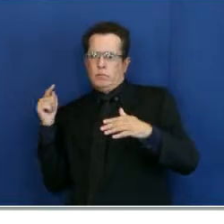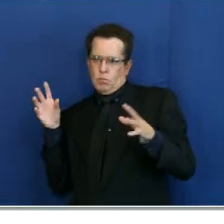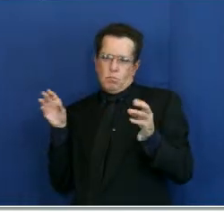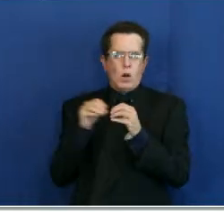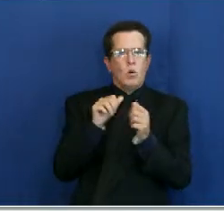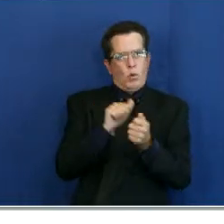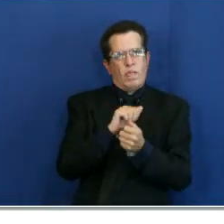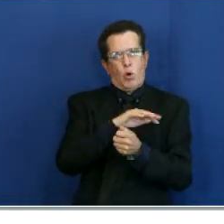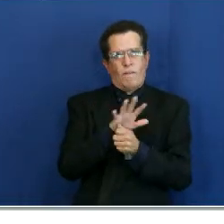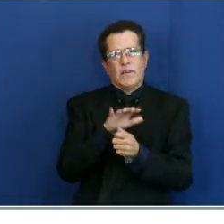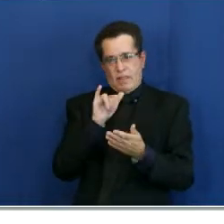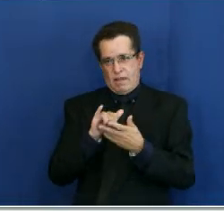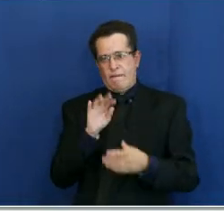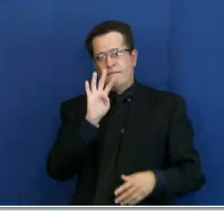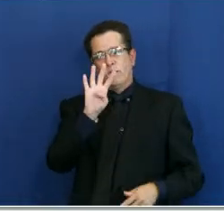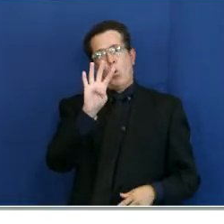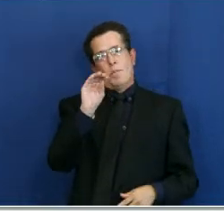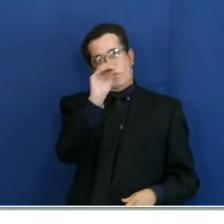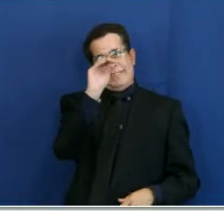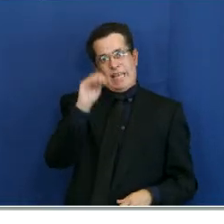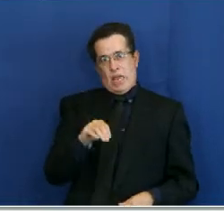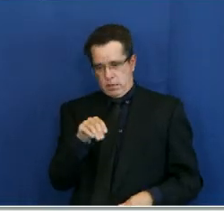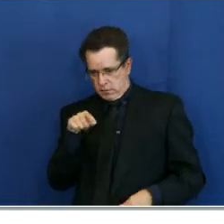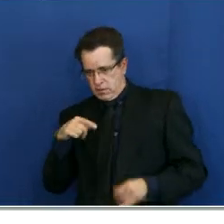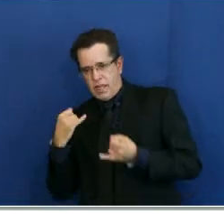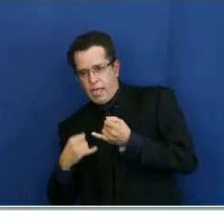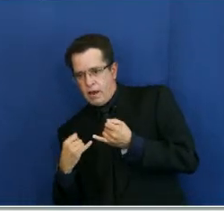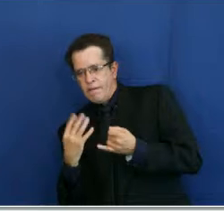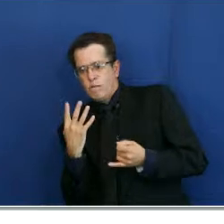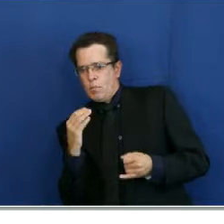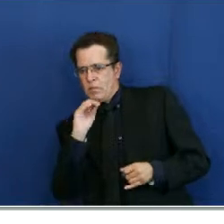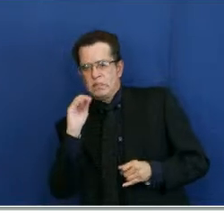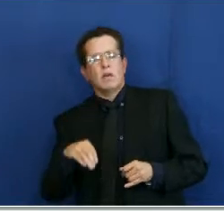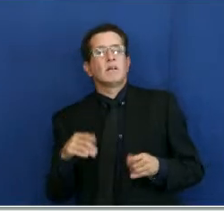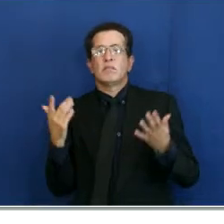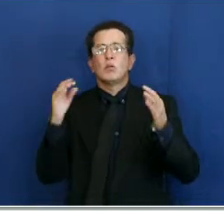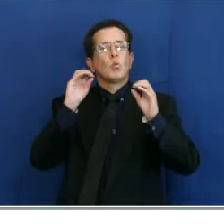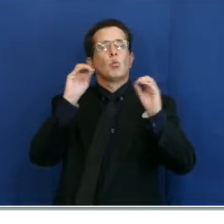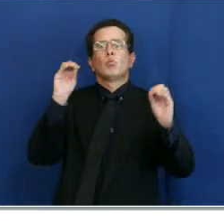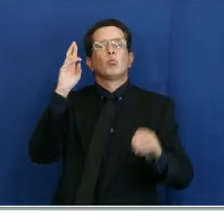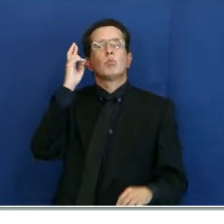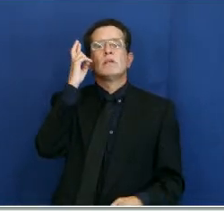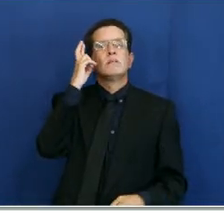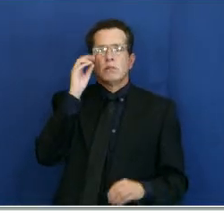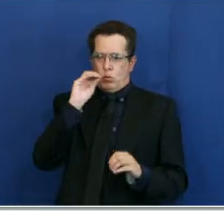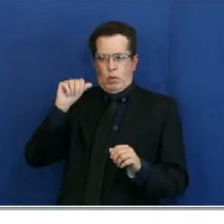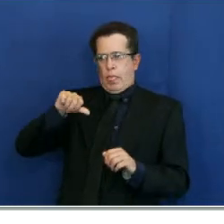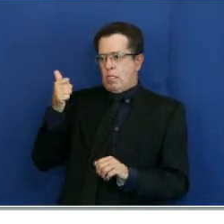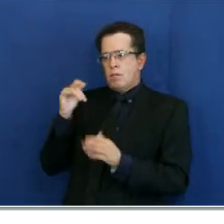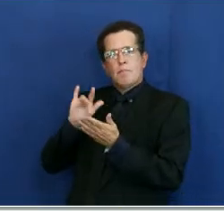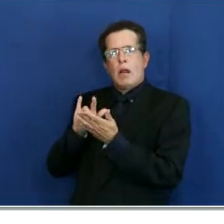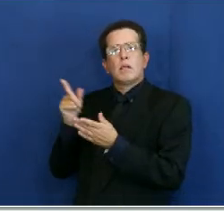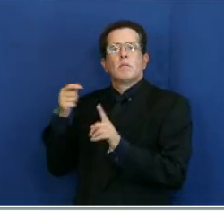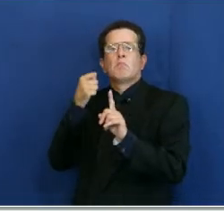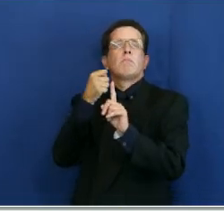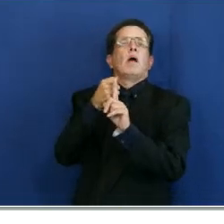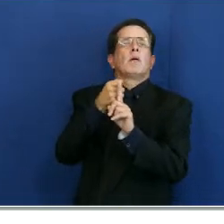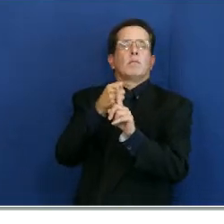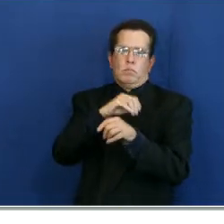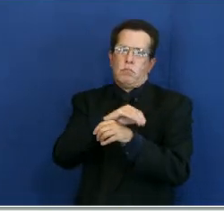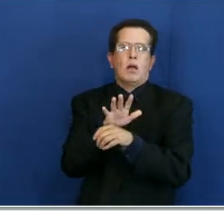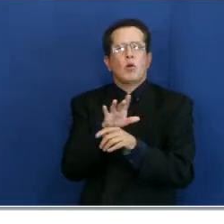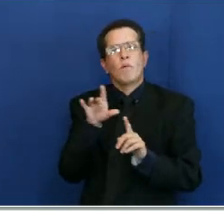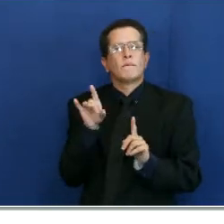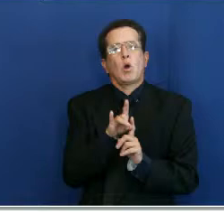or 4% of the total number of deaths, that did not have any underlying medical conditions, and that's the